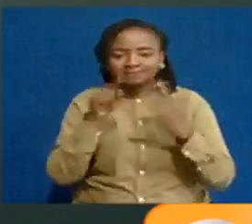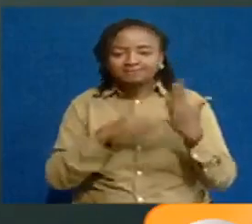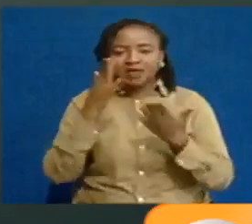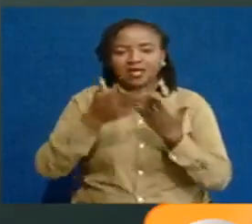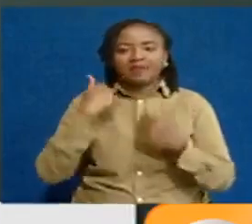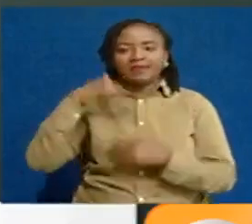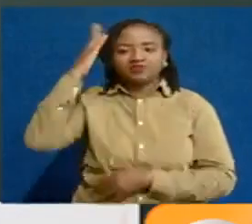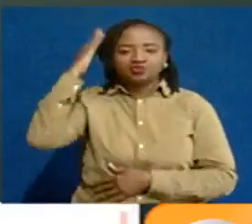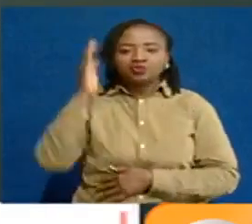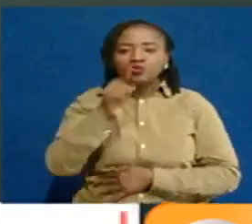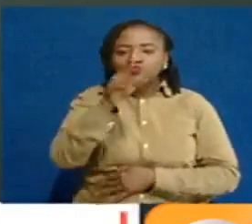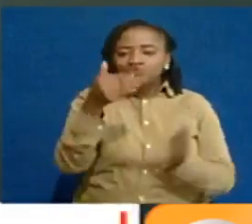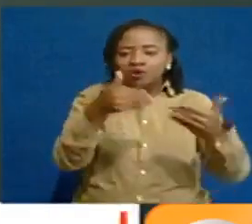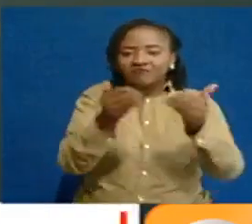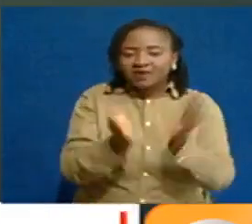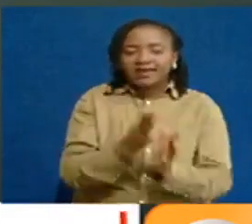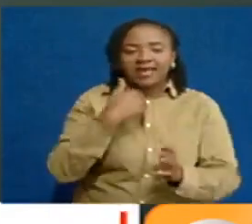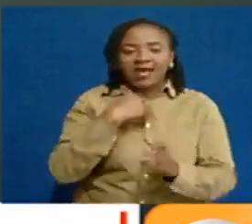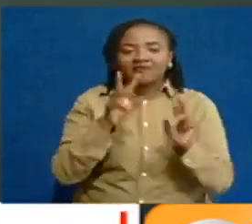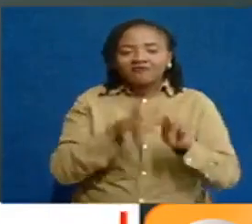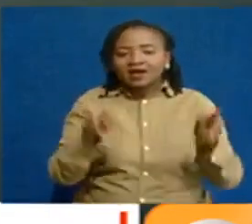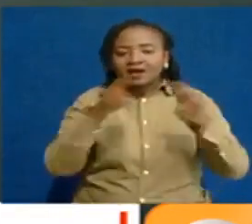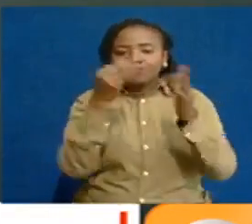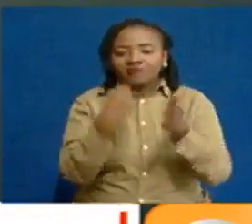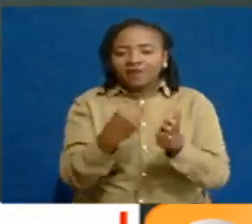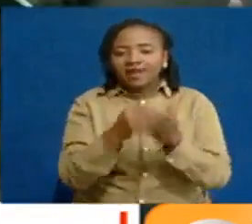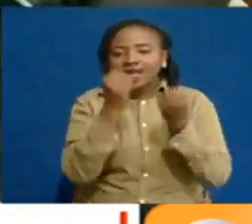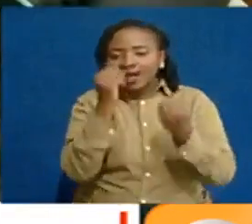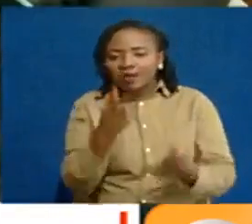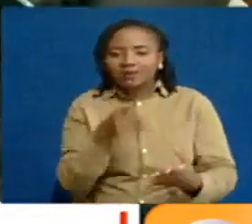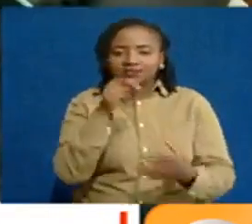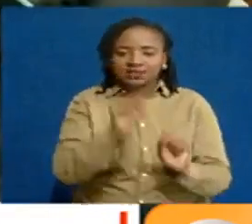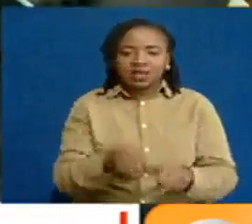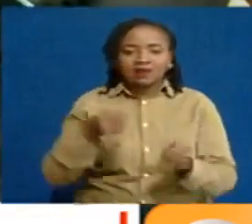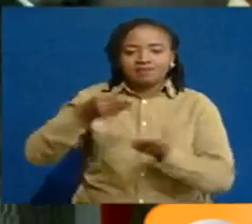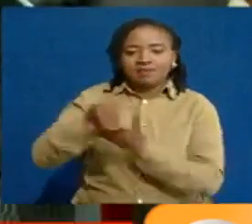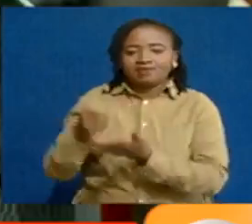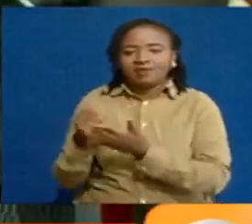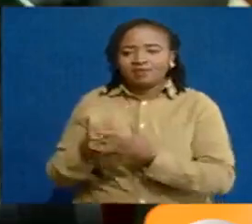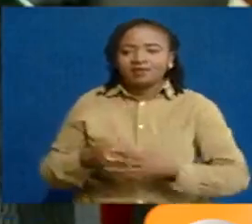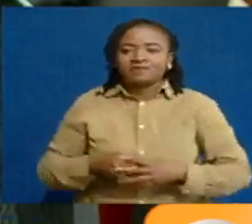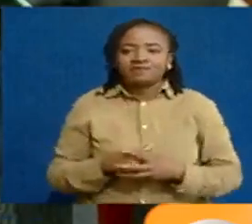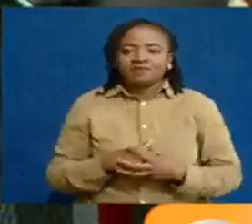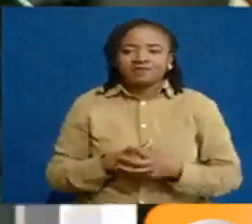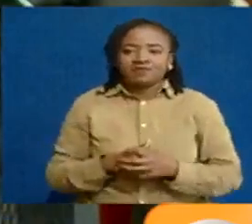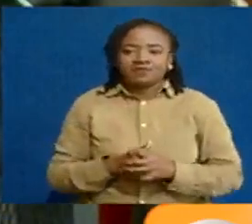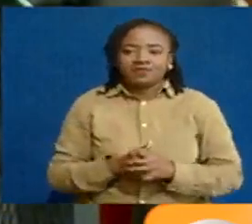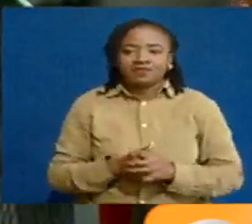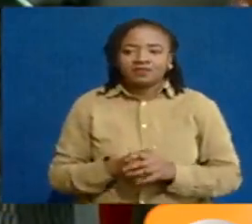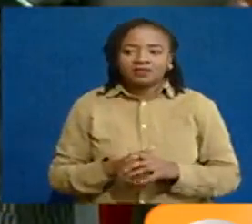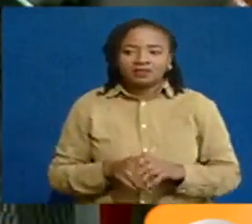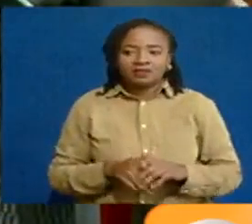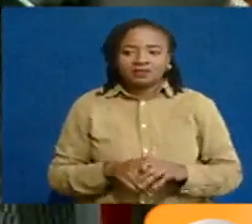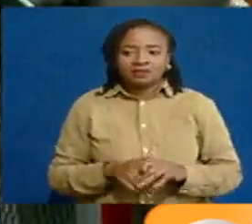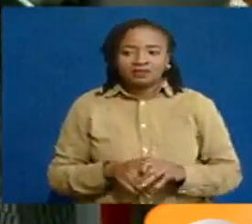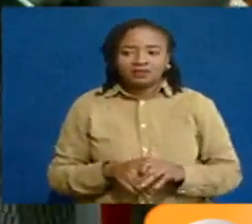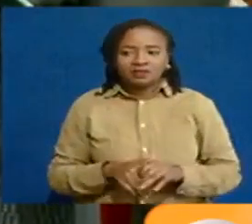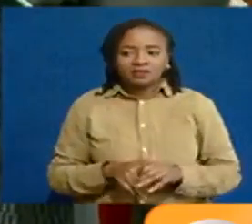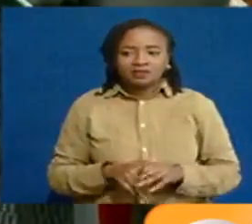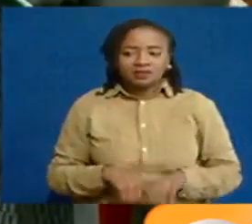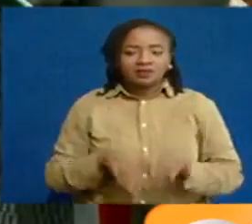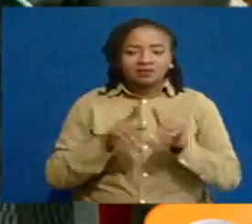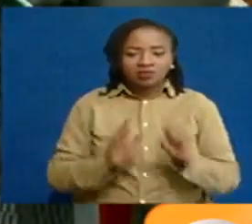that every month they will be able to deduct from what you're getting. So it will be